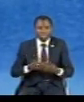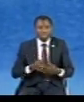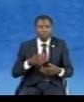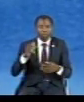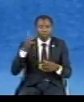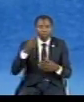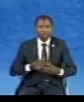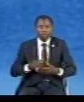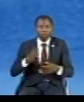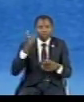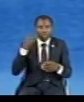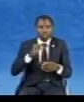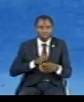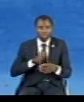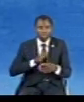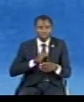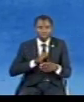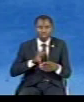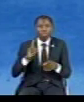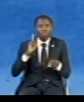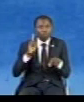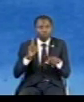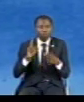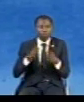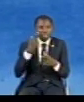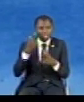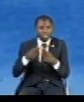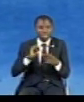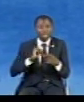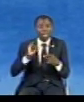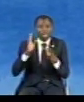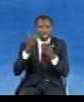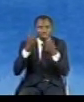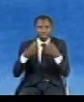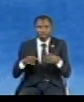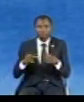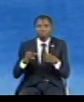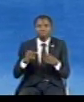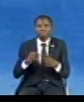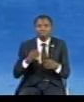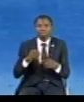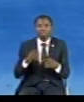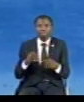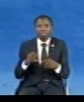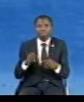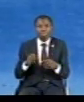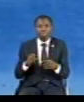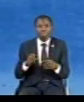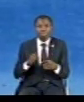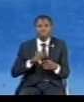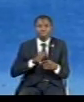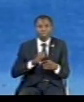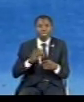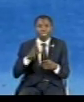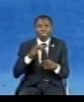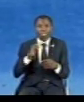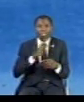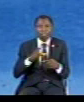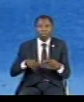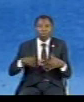cough. I say, may the name of God be praised in Jesus' name. It is done. And also, while we are preparing for